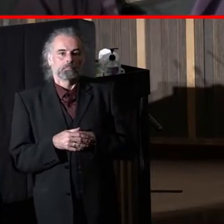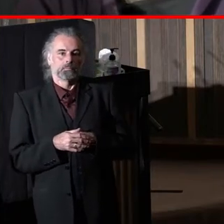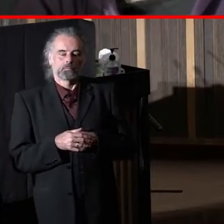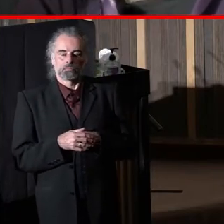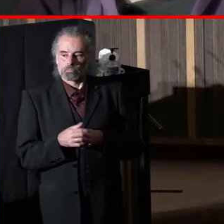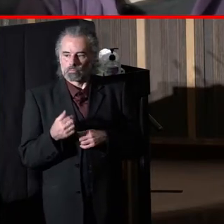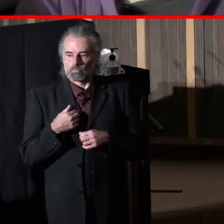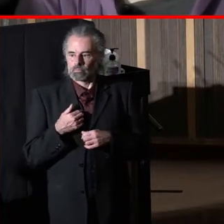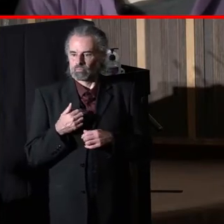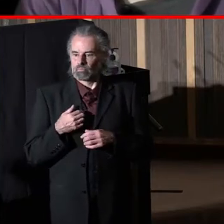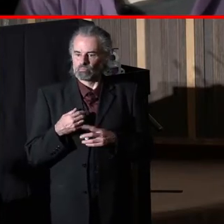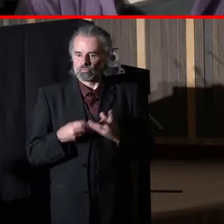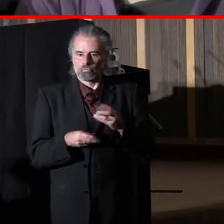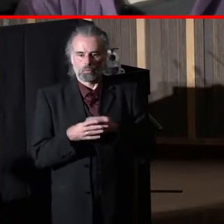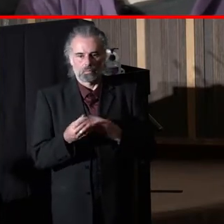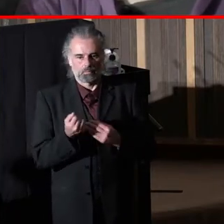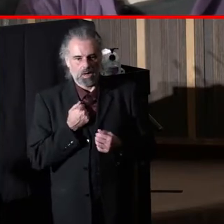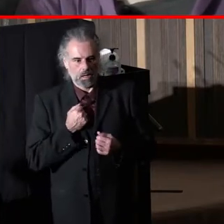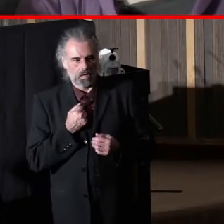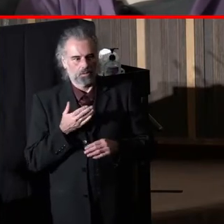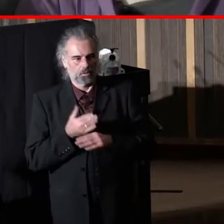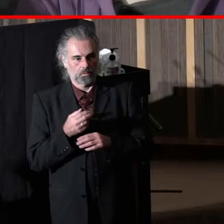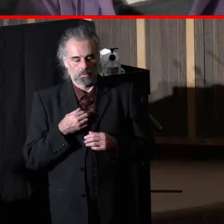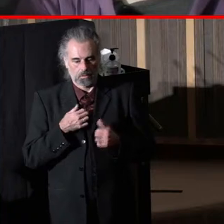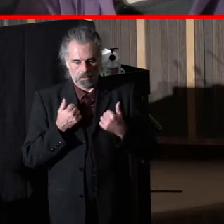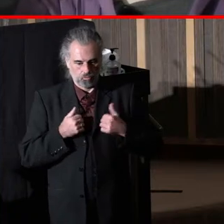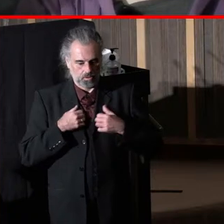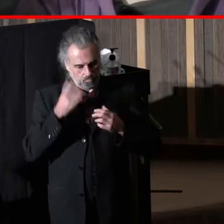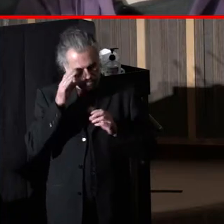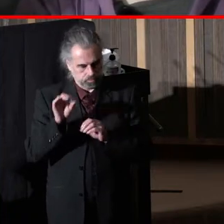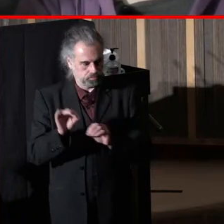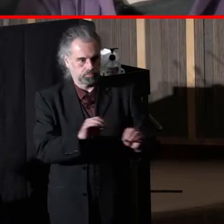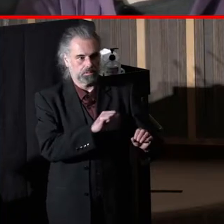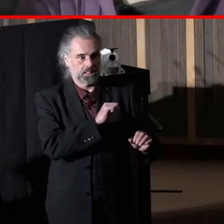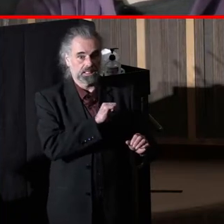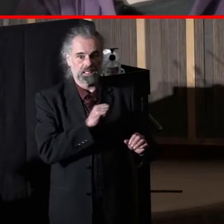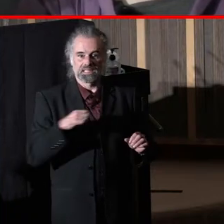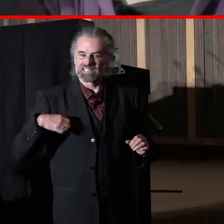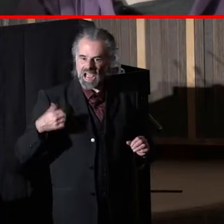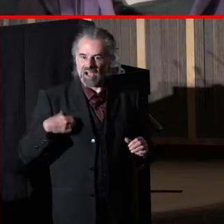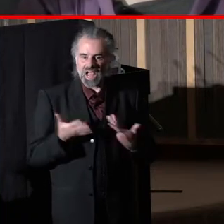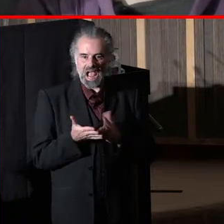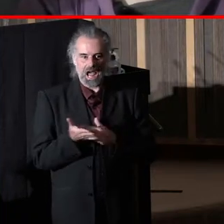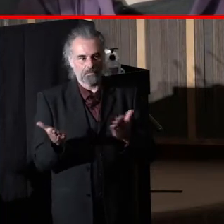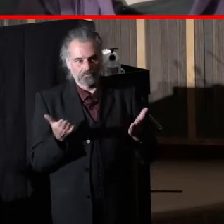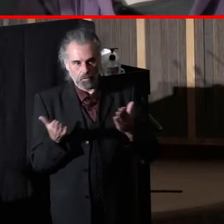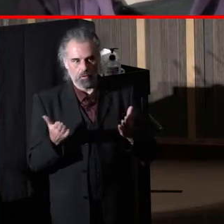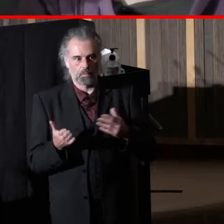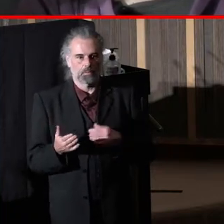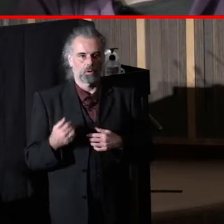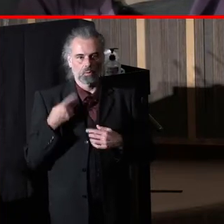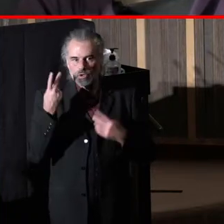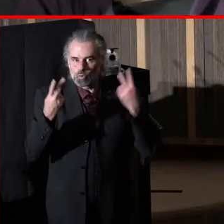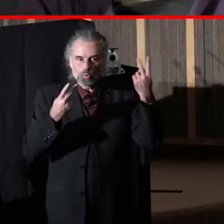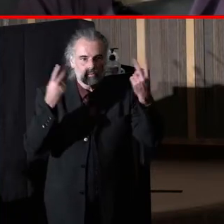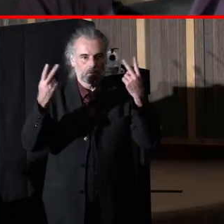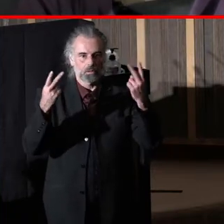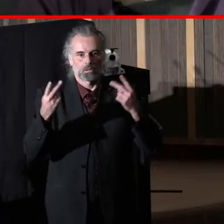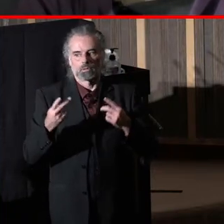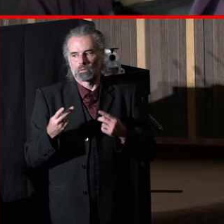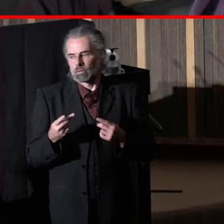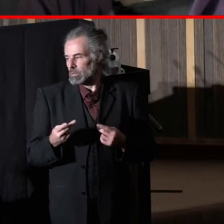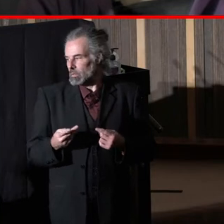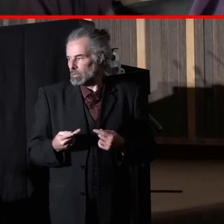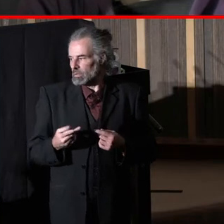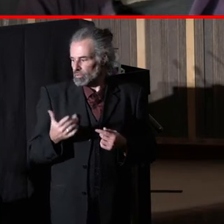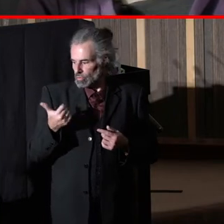So I, as part of my job, I train my staff how to perform. And so I am always on the lookout for kind